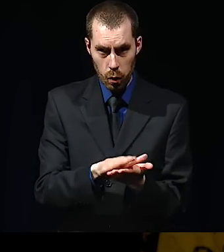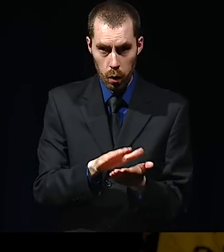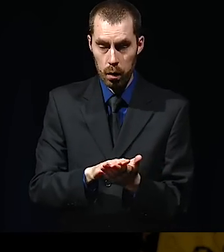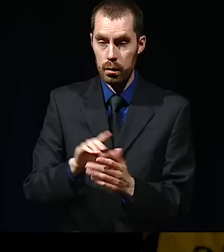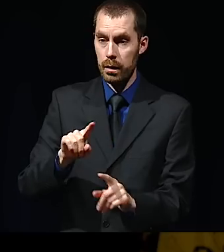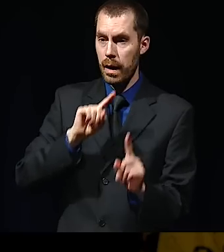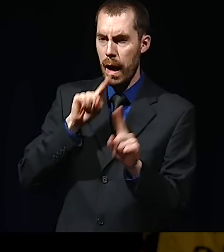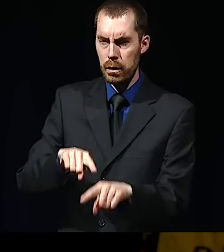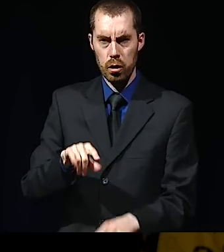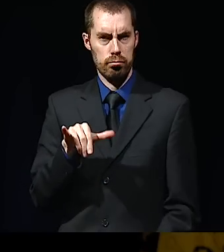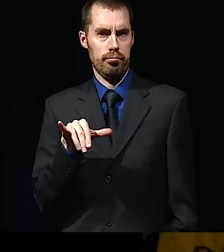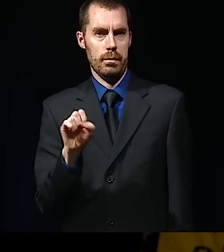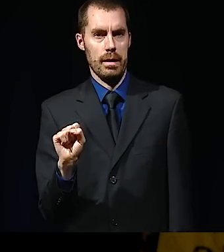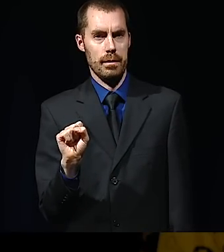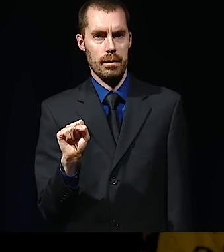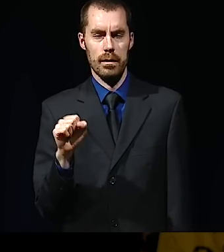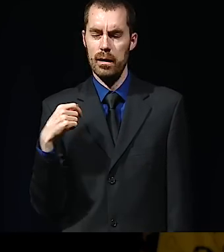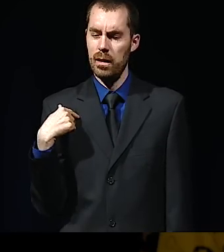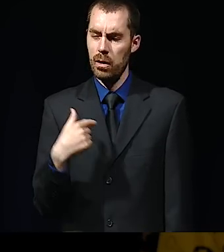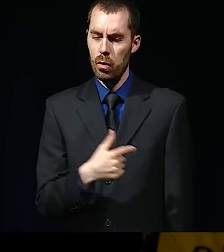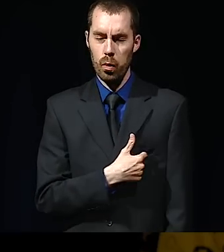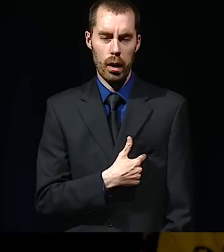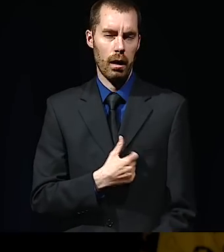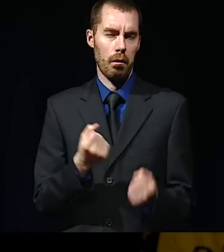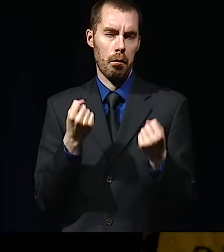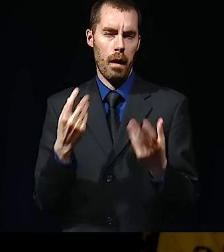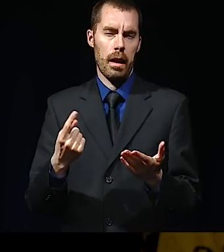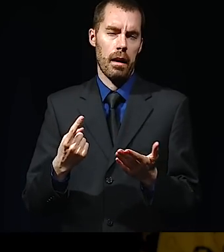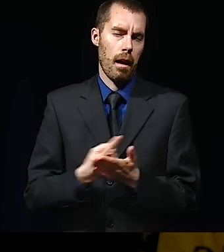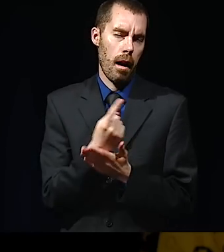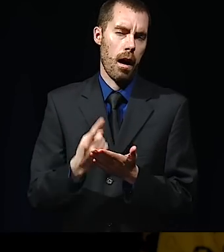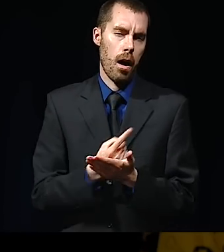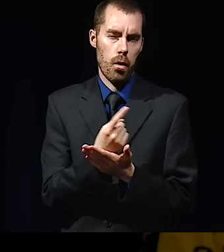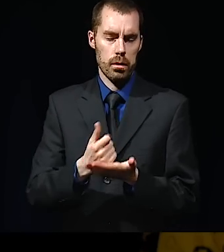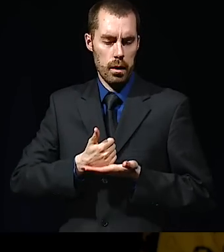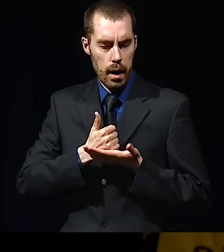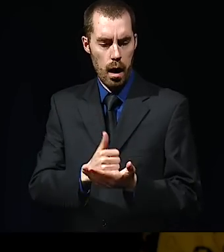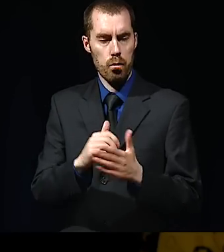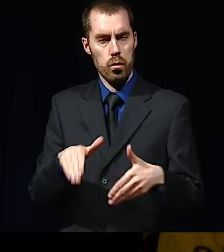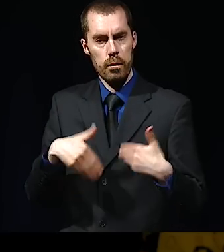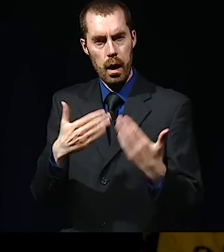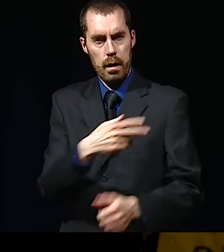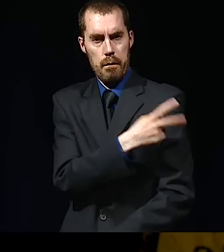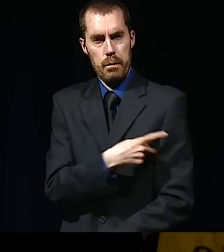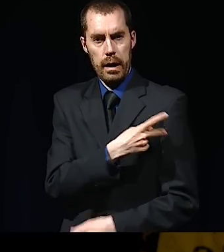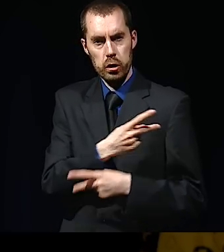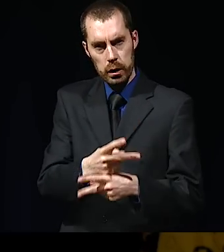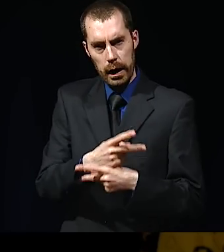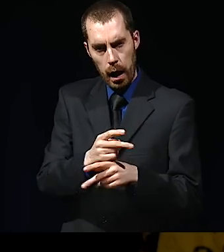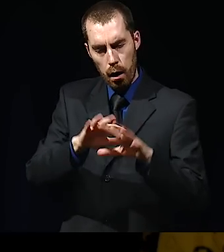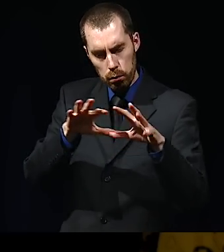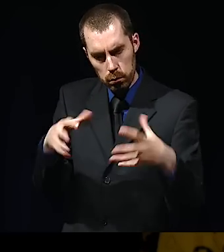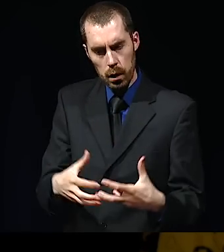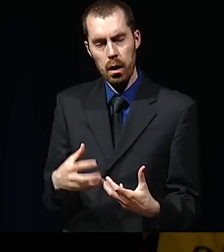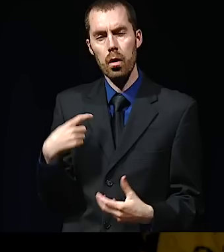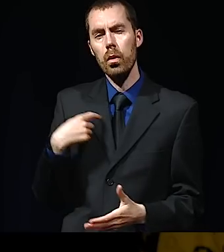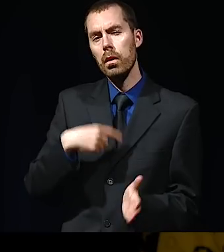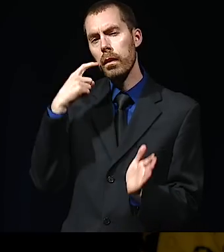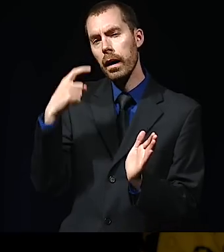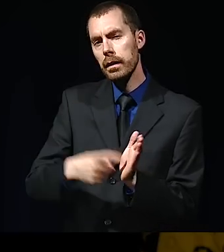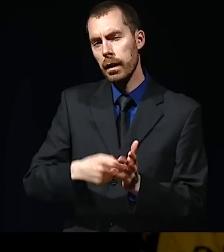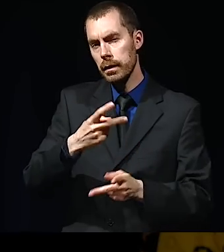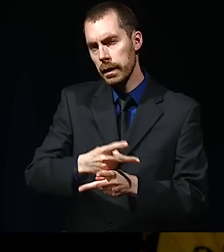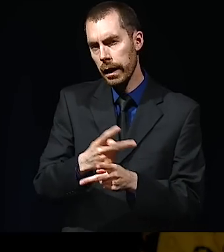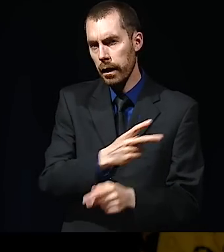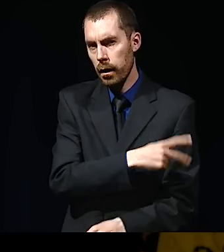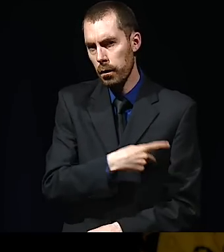the answer is yes. We spent hundreds of hours helping to provide holistic patient care. We recognize that caring for a patient and making